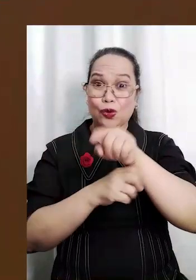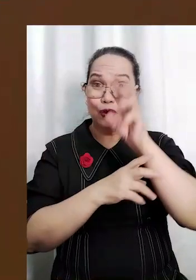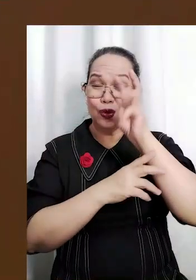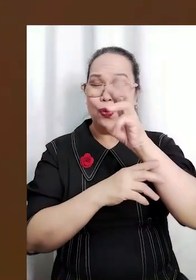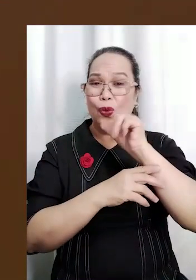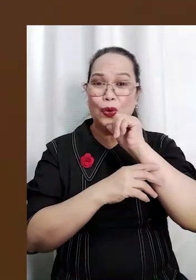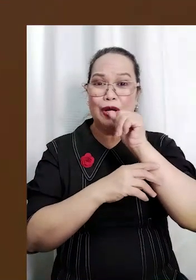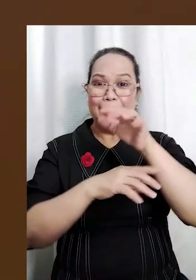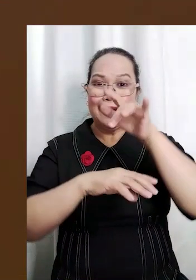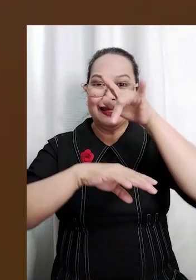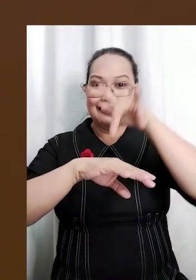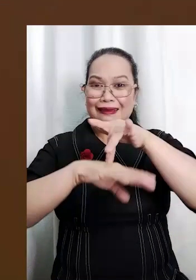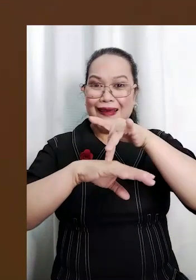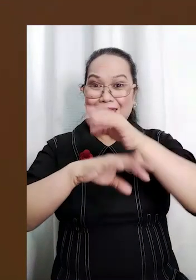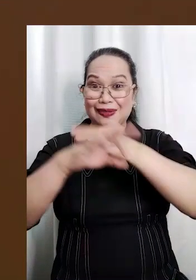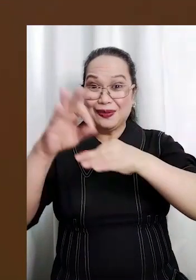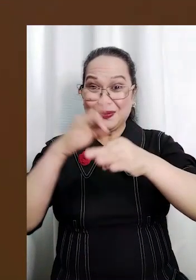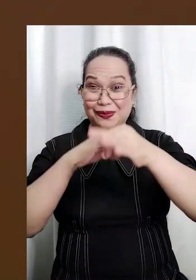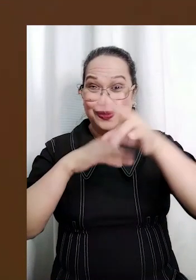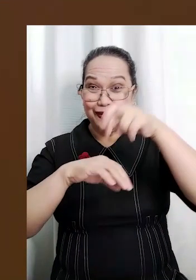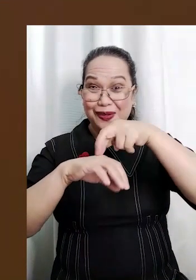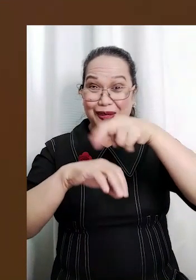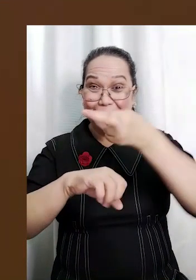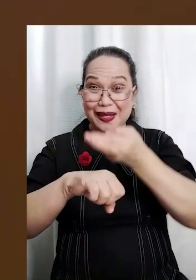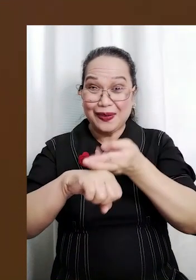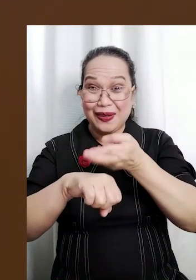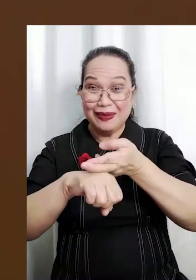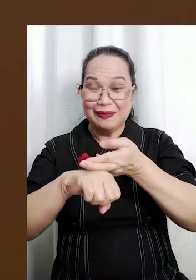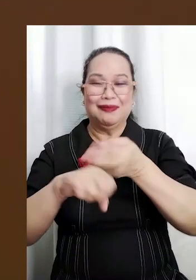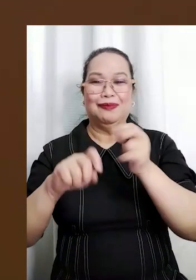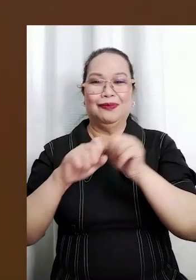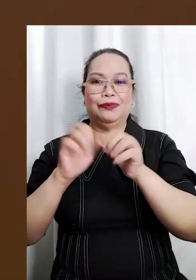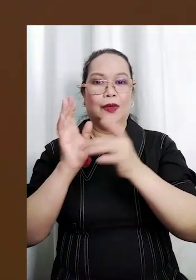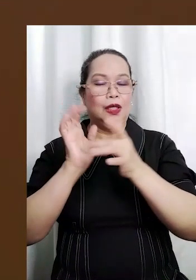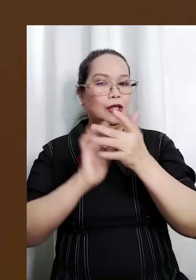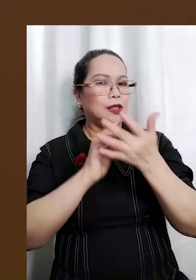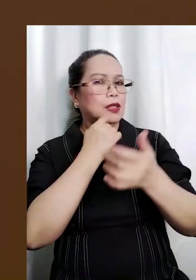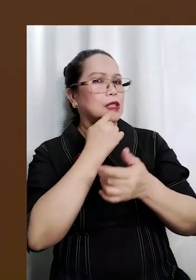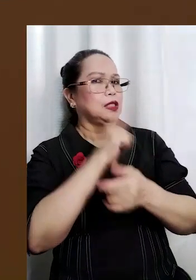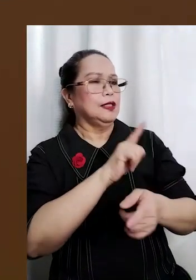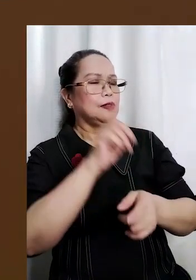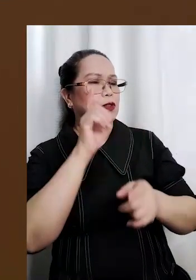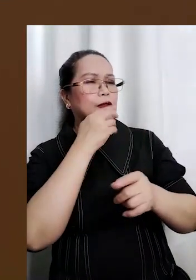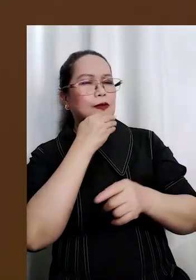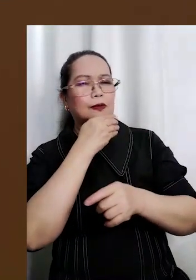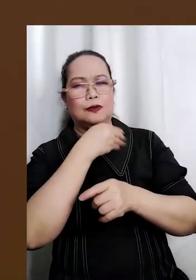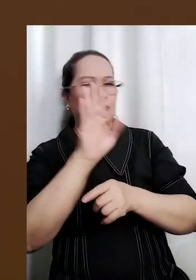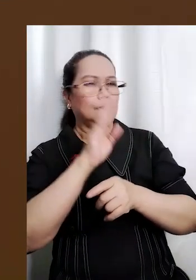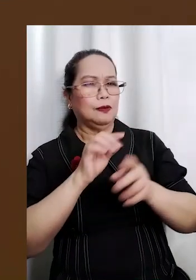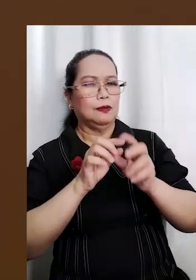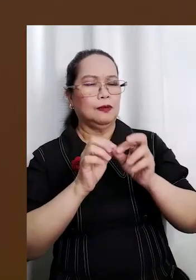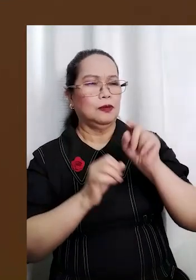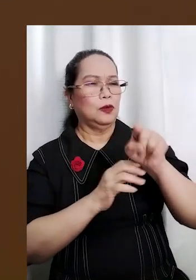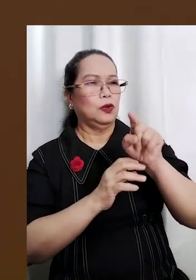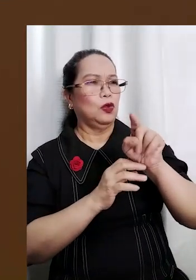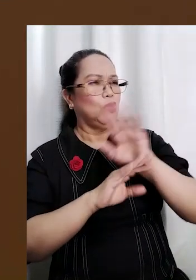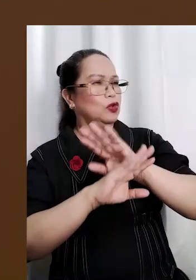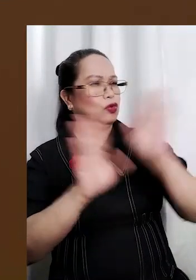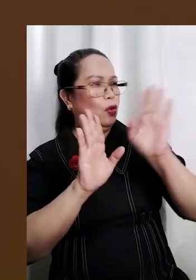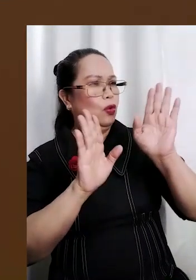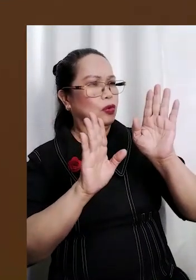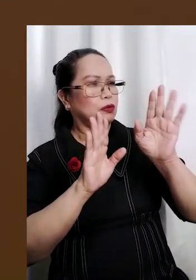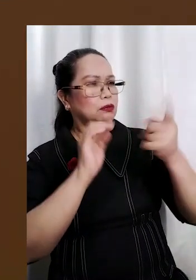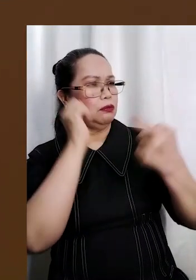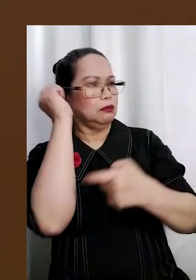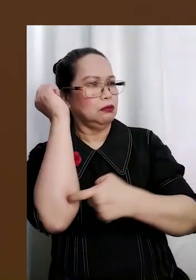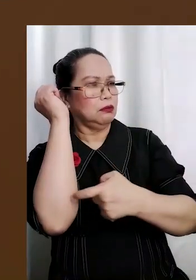that you will not strike your foot against a stone.'" And Jesus answered, "It says, 'Do not